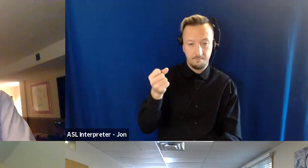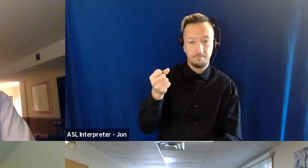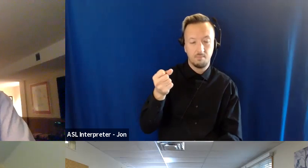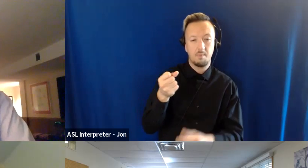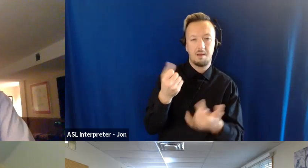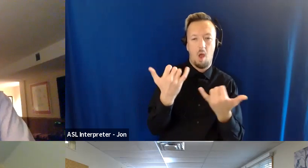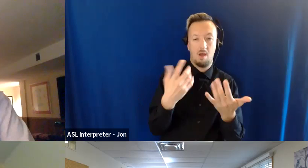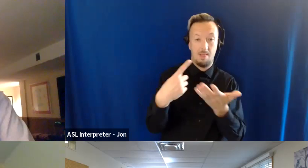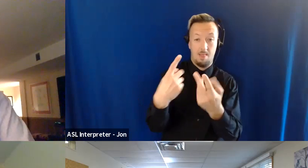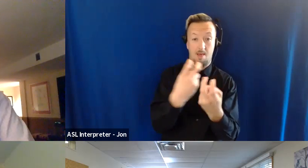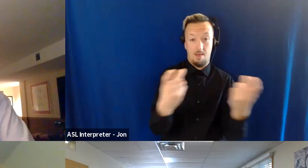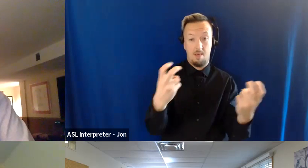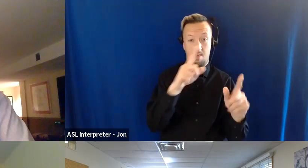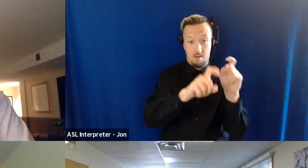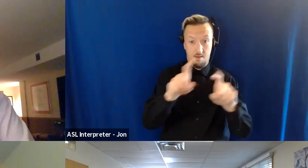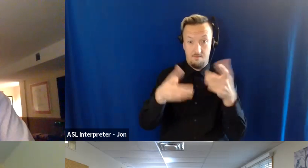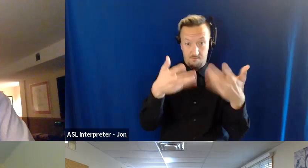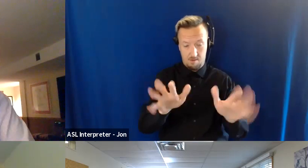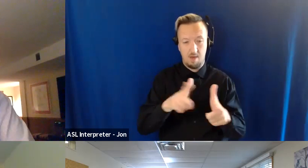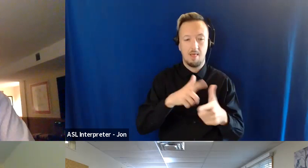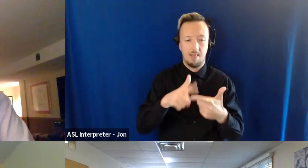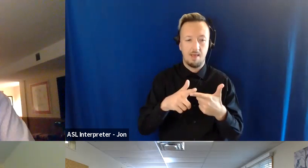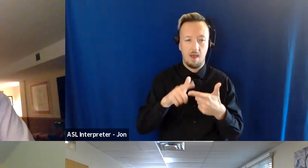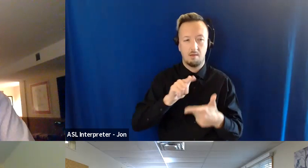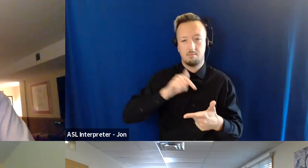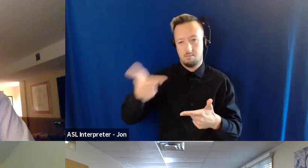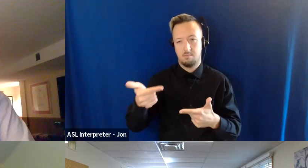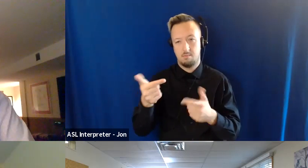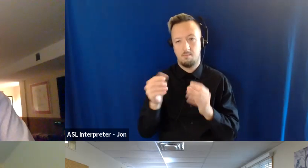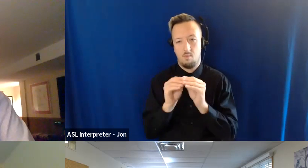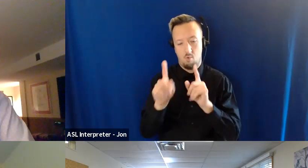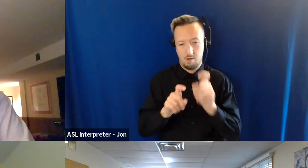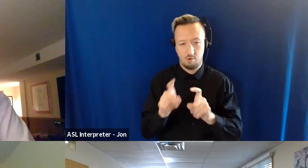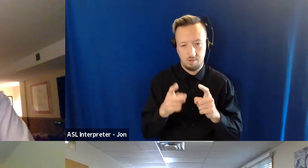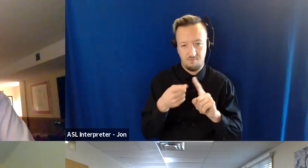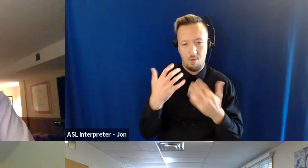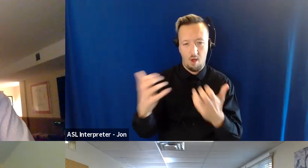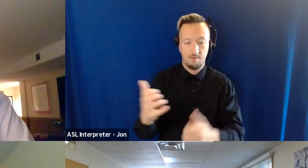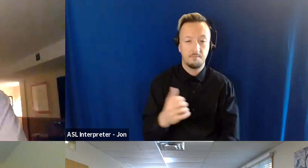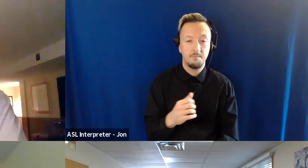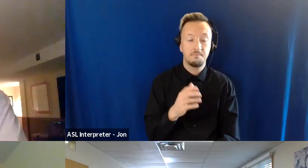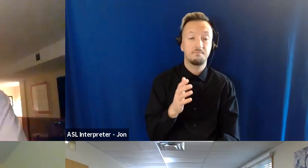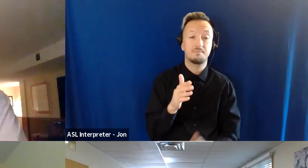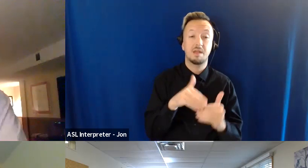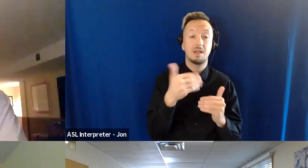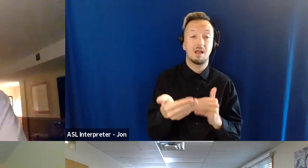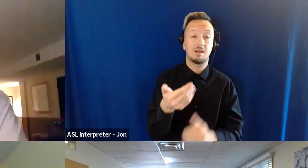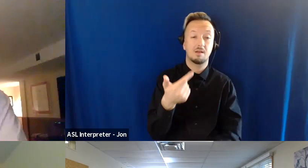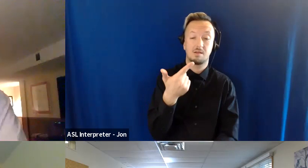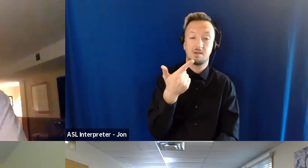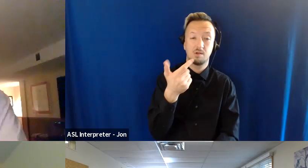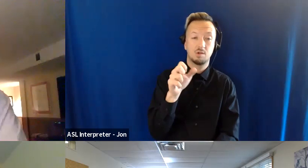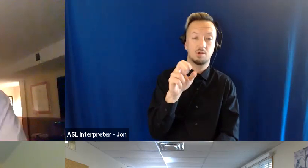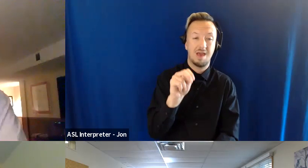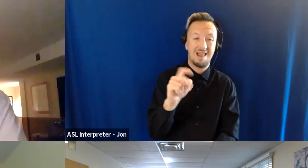panel, and then we'll hopefully have some time for some questions from the audience. And so next is Generation X,